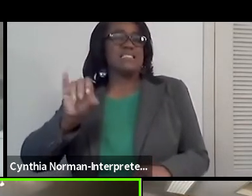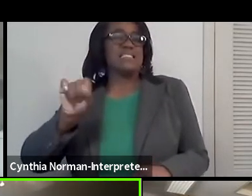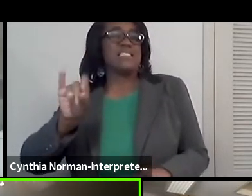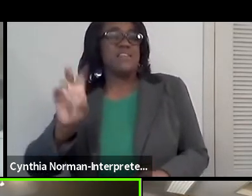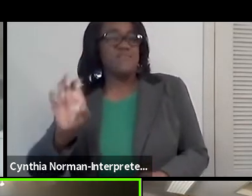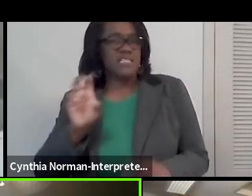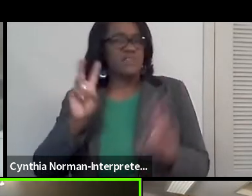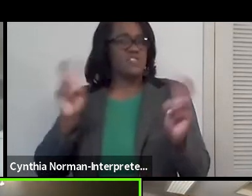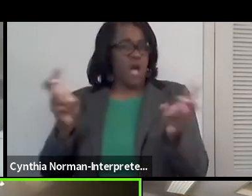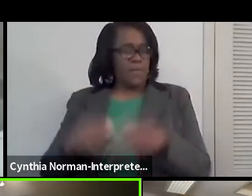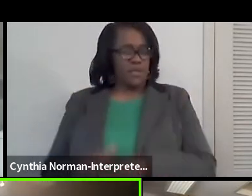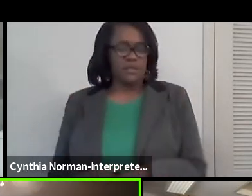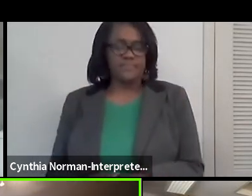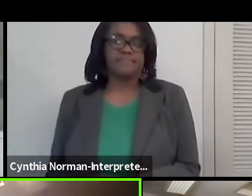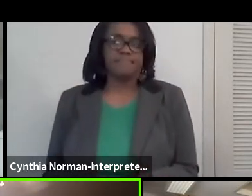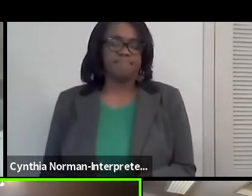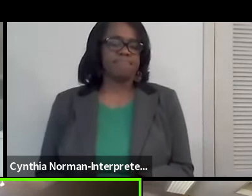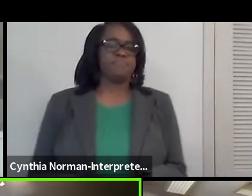And so I would definitely say,